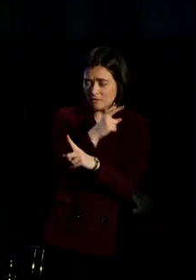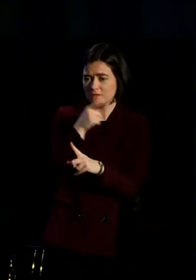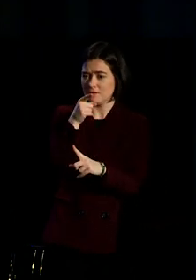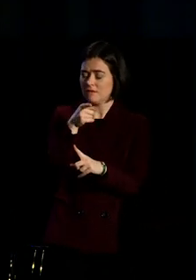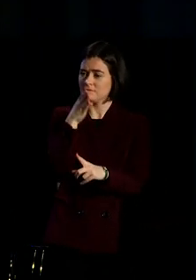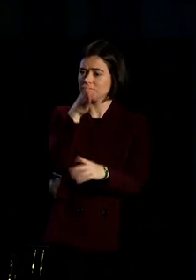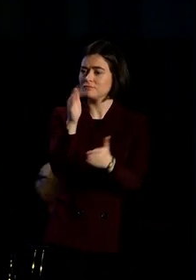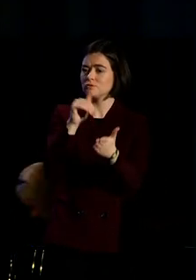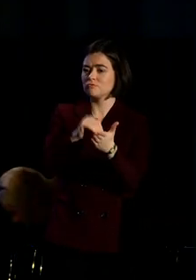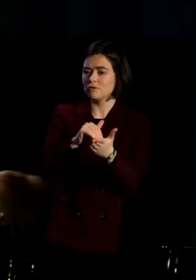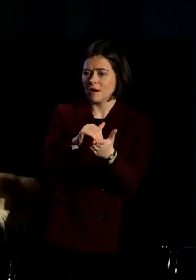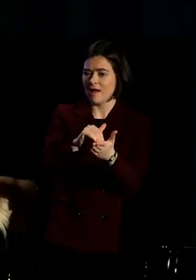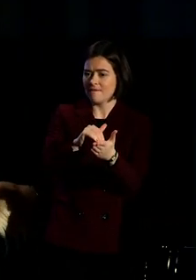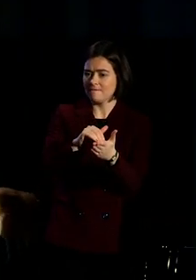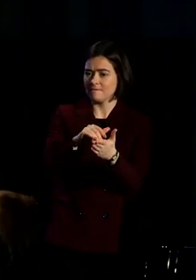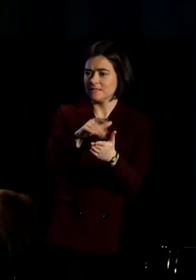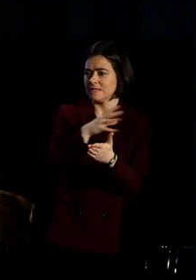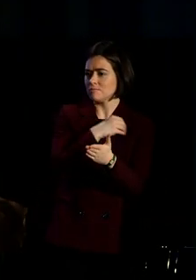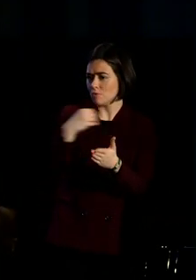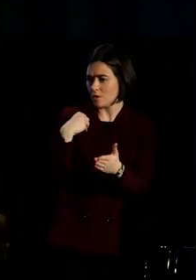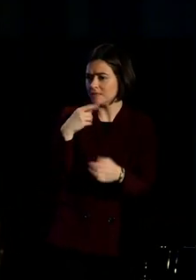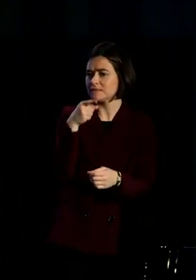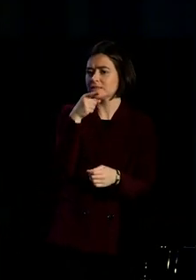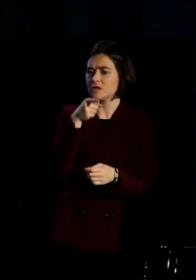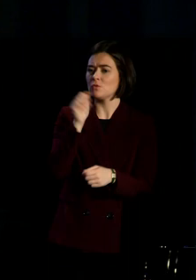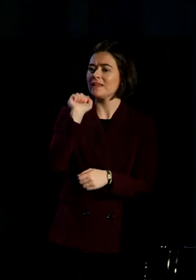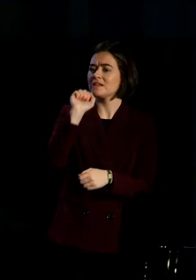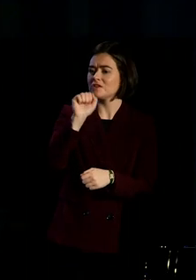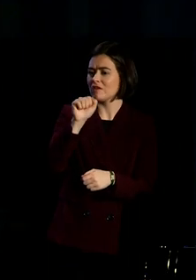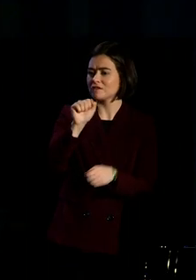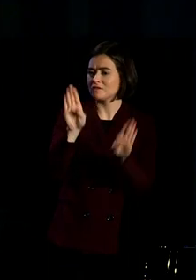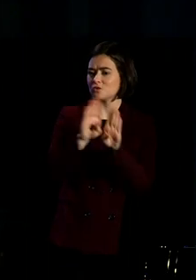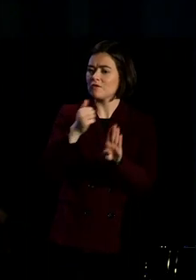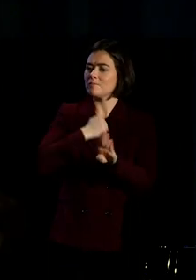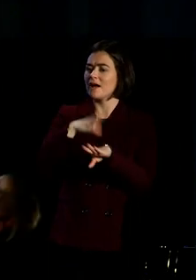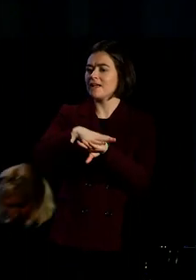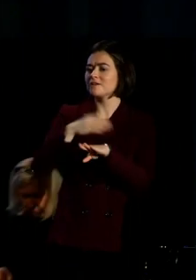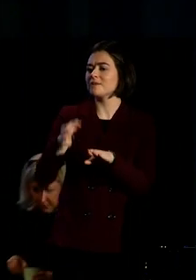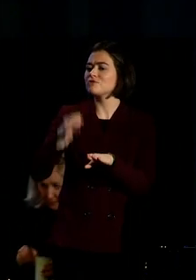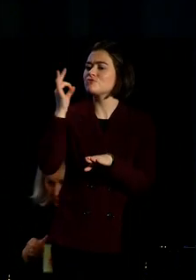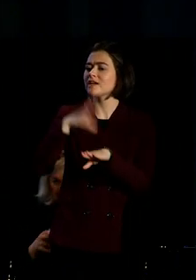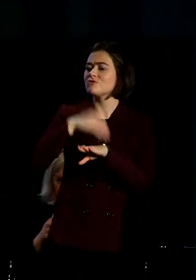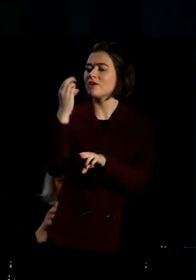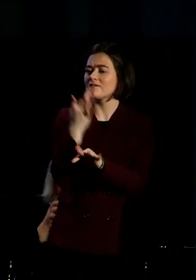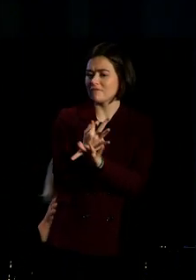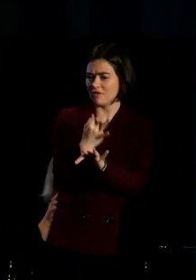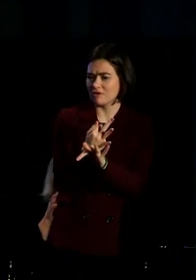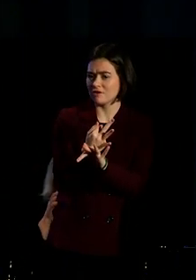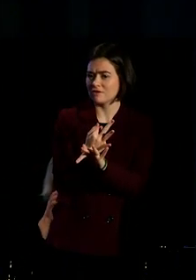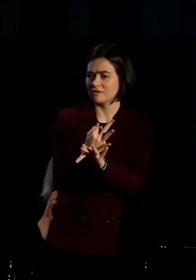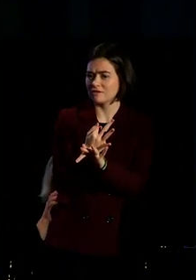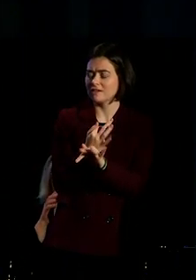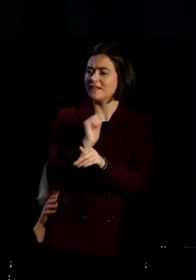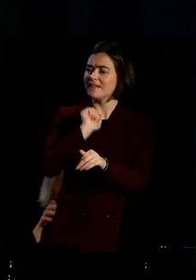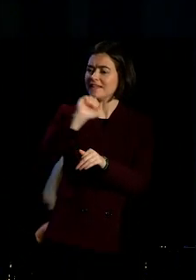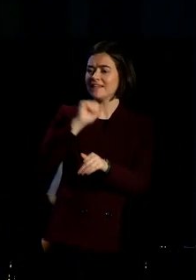to the village of Czabarówka, where they knocked on the door of my great-grandfather, Franciszek Hołbowicz, who